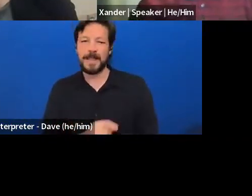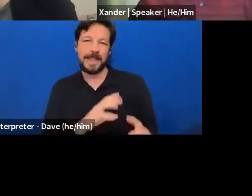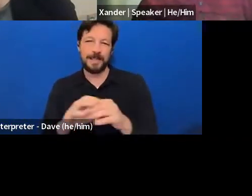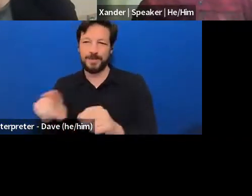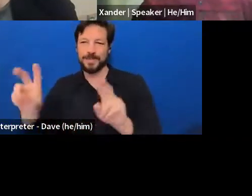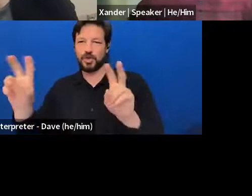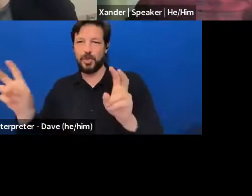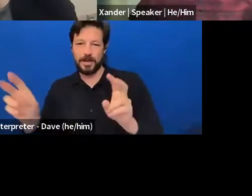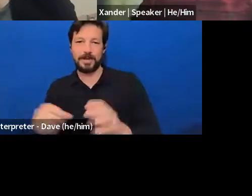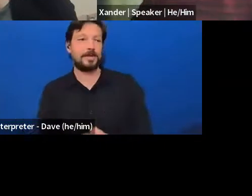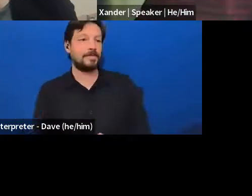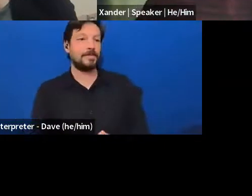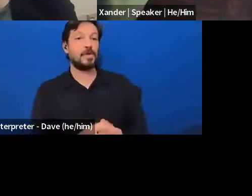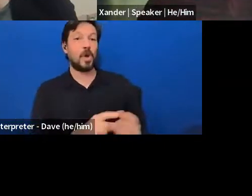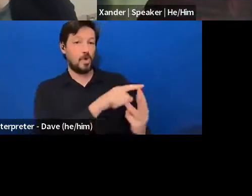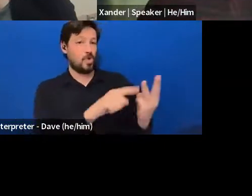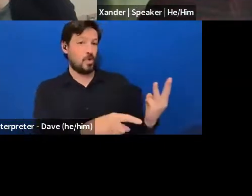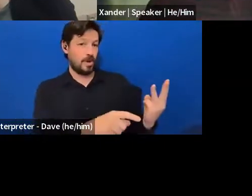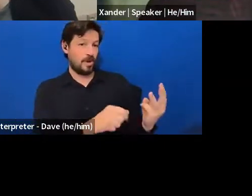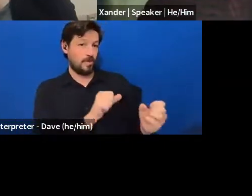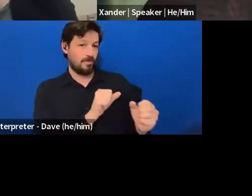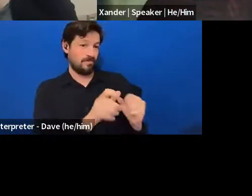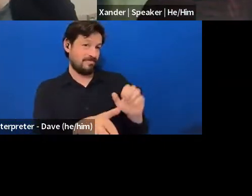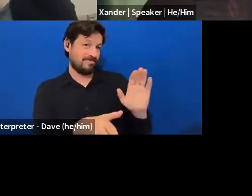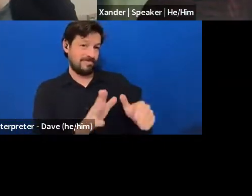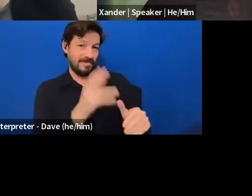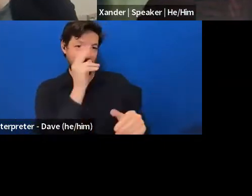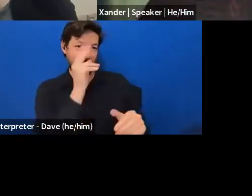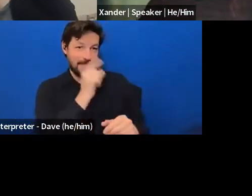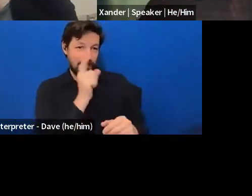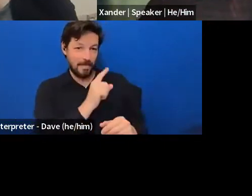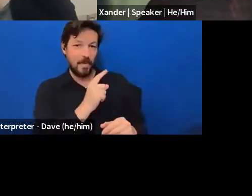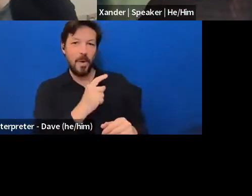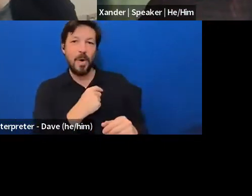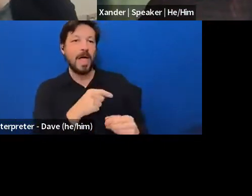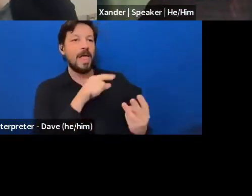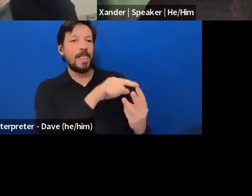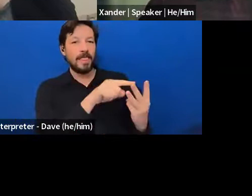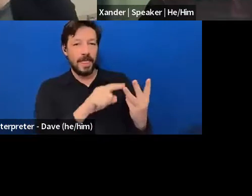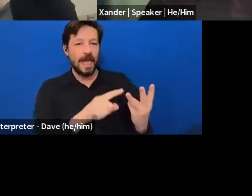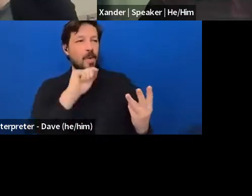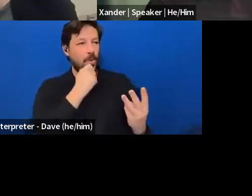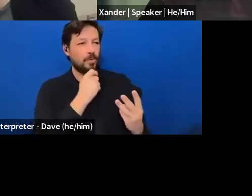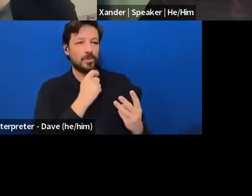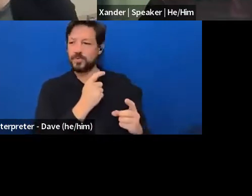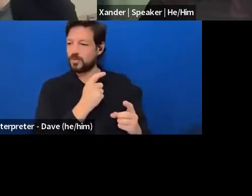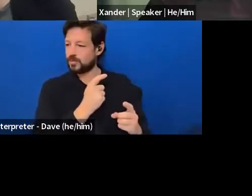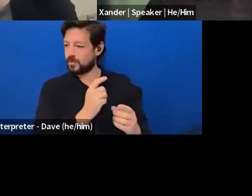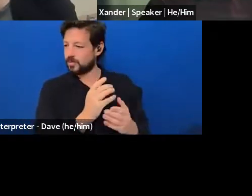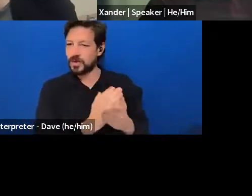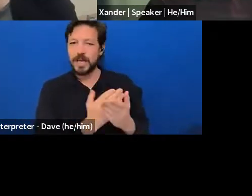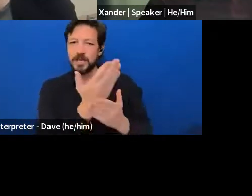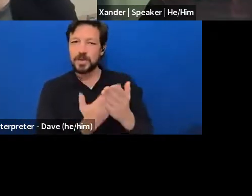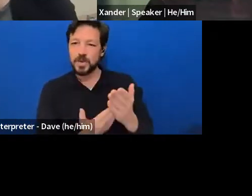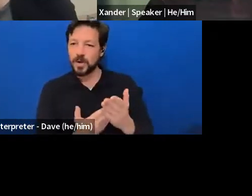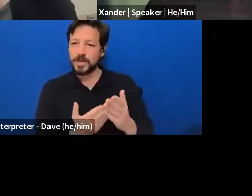3 wonderful young people this evening to share with us their stories around the categories that Xander introduced you